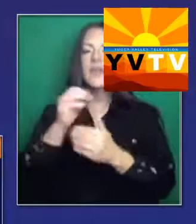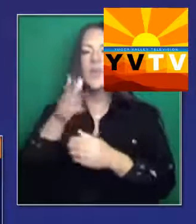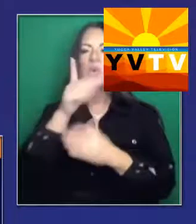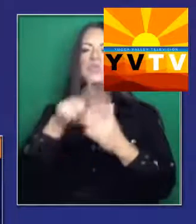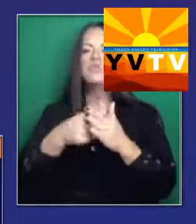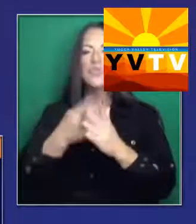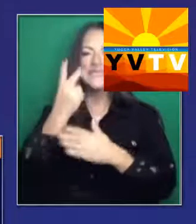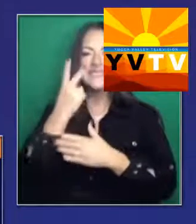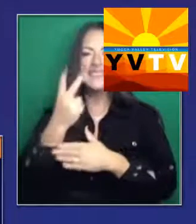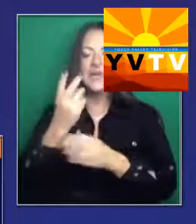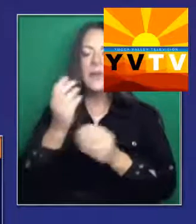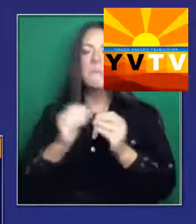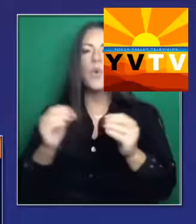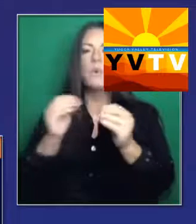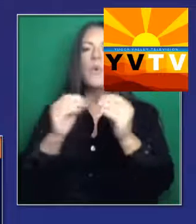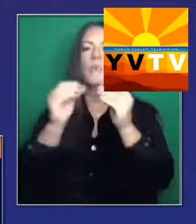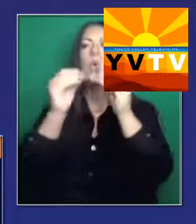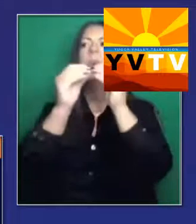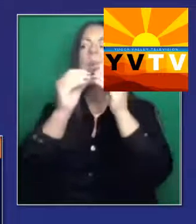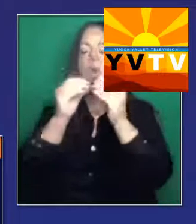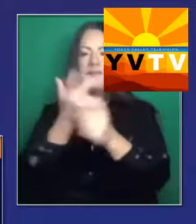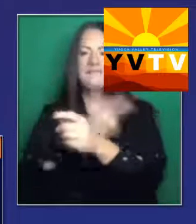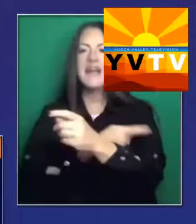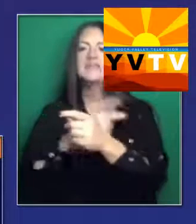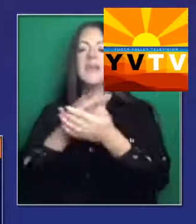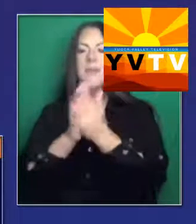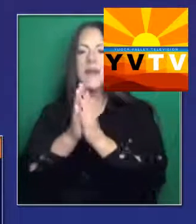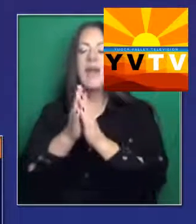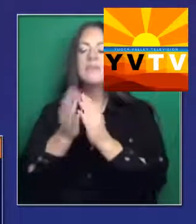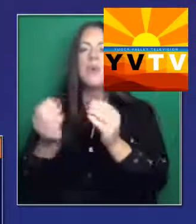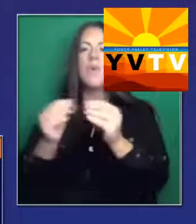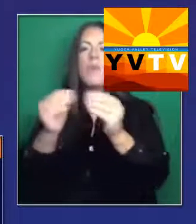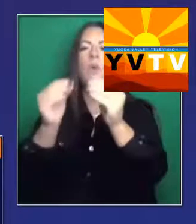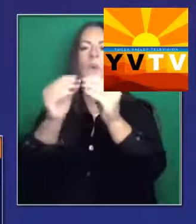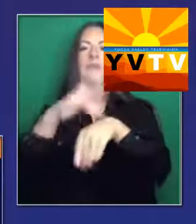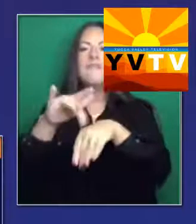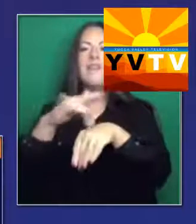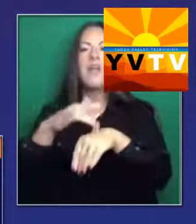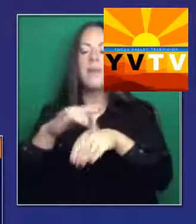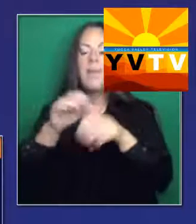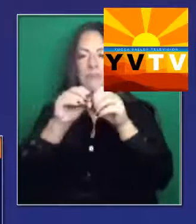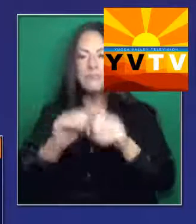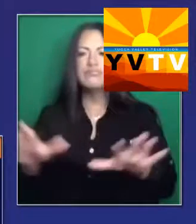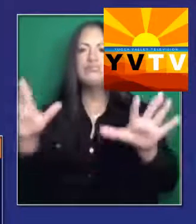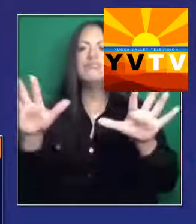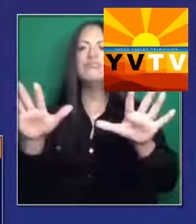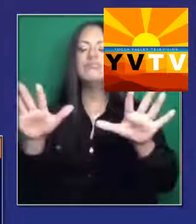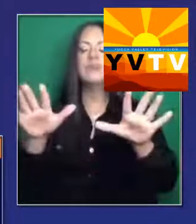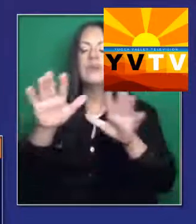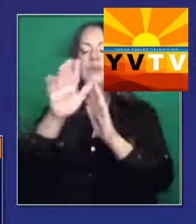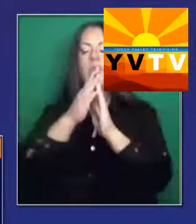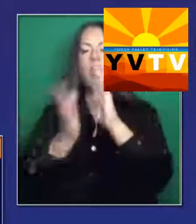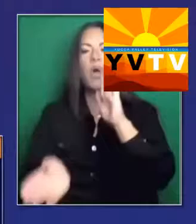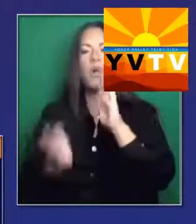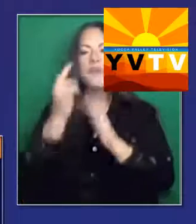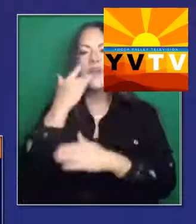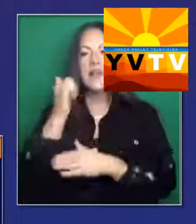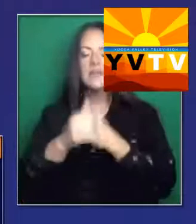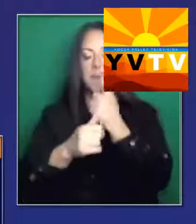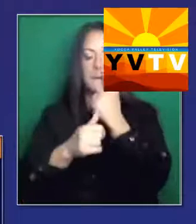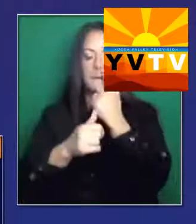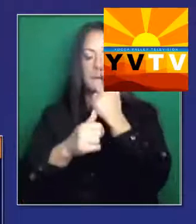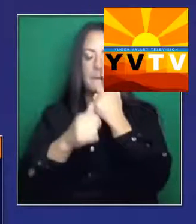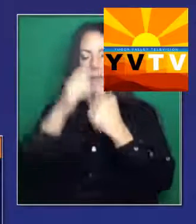more rapid distribution of this vaccine. I can assure you of that. Now, that said, it's gone too slowly, I know, for many of us, all of us. I think we want to